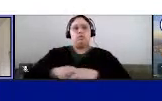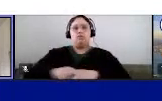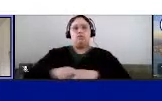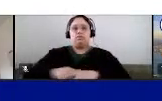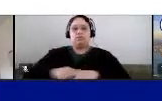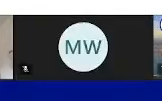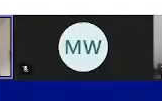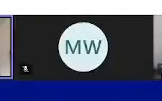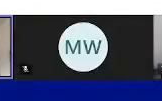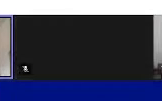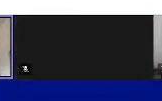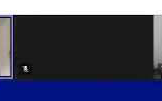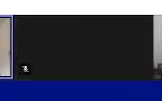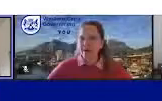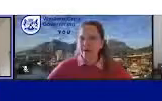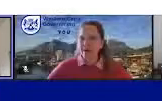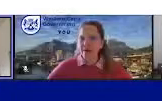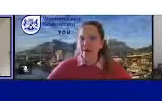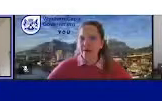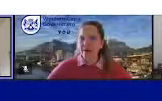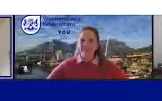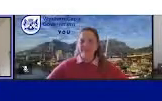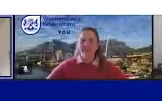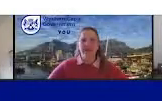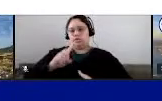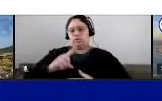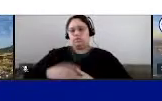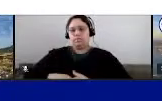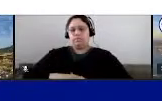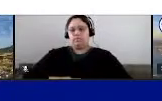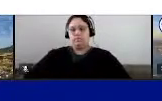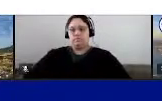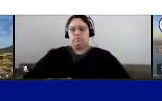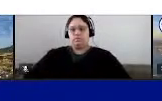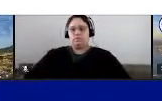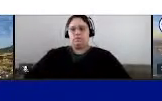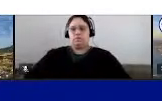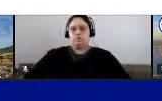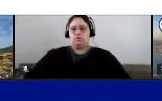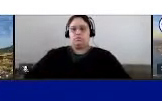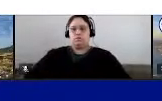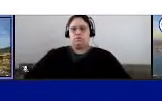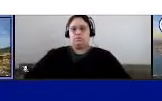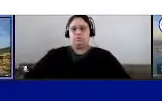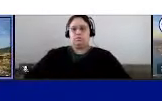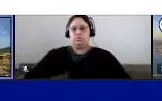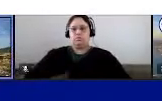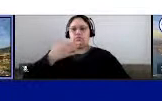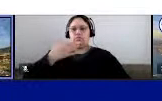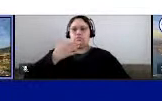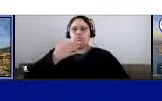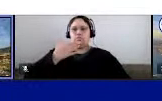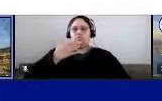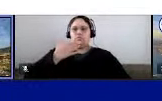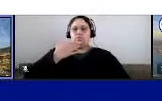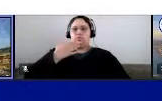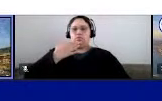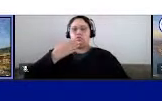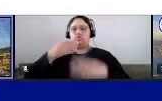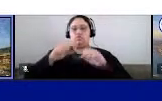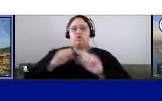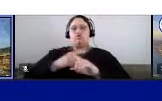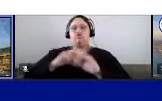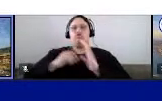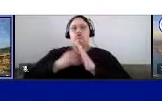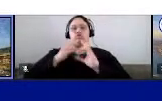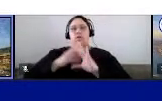privilege. Thank you, HOD. Thank you. Chair, just for clarity, are we